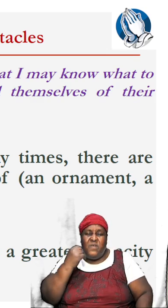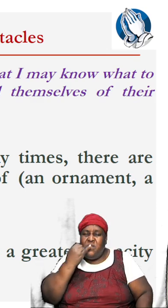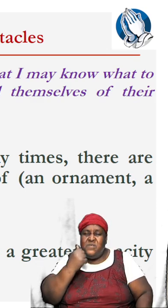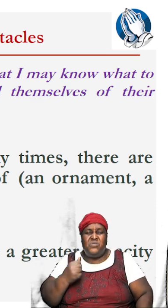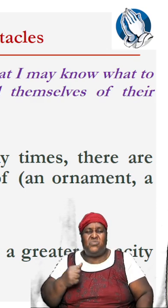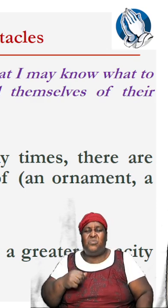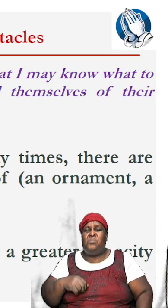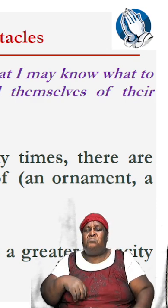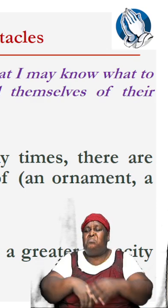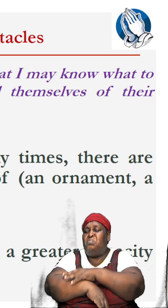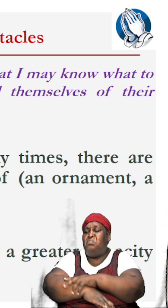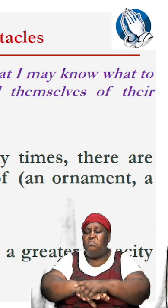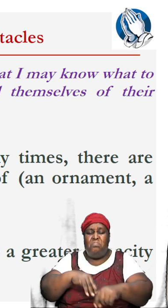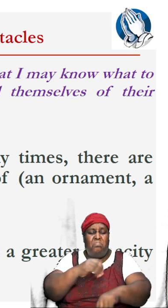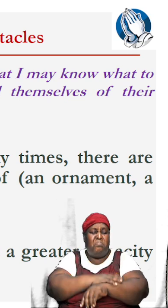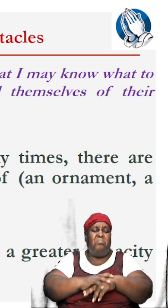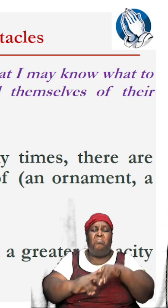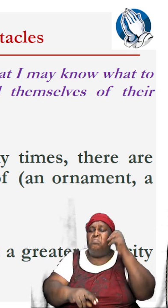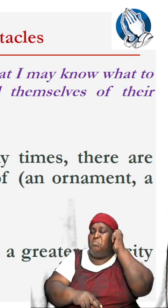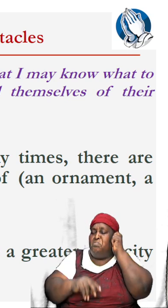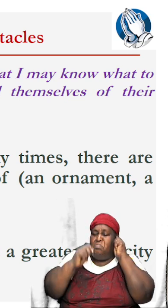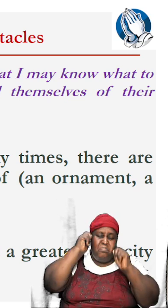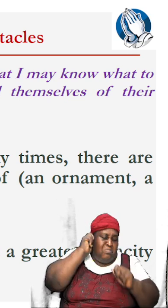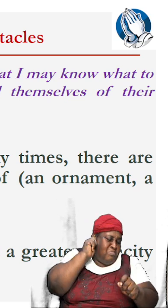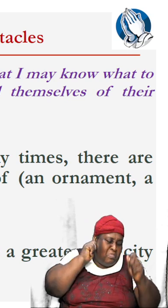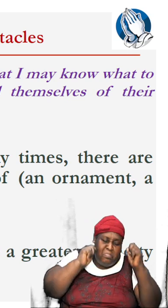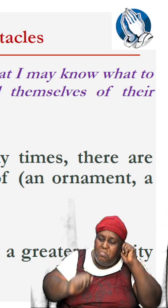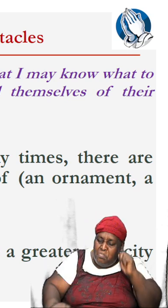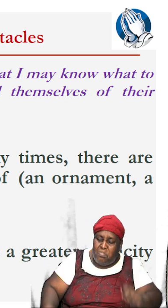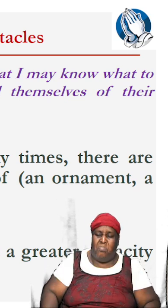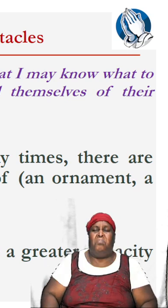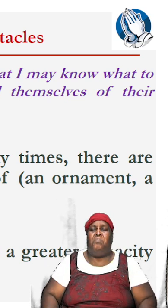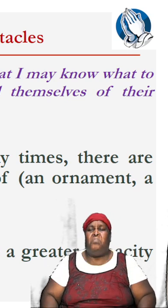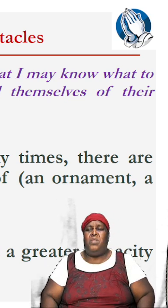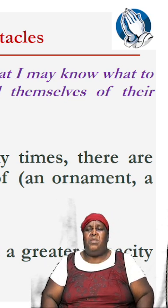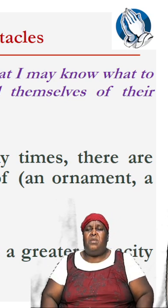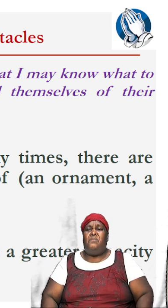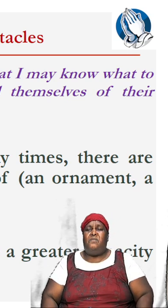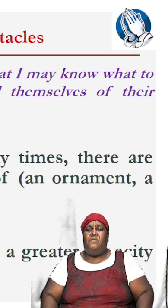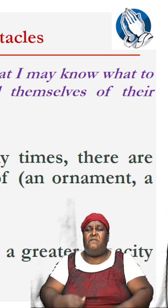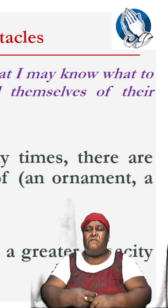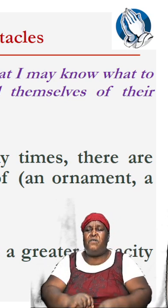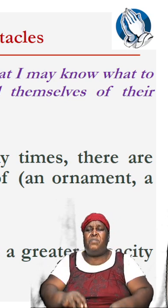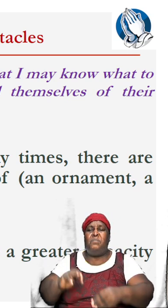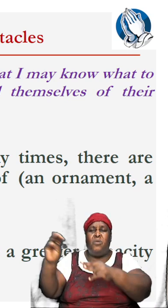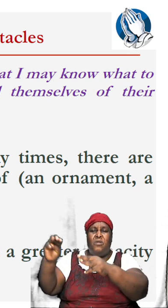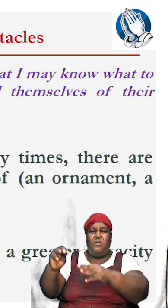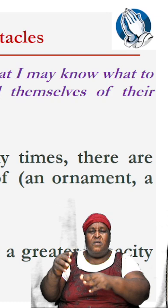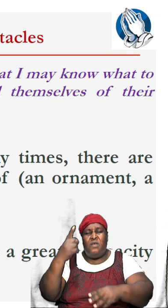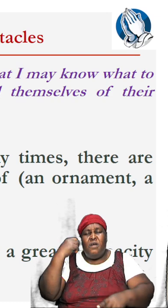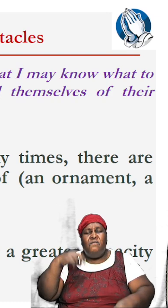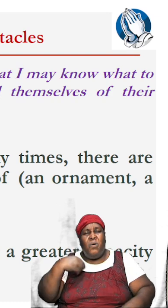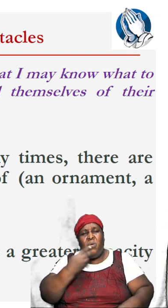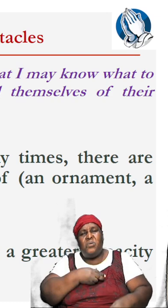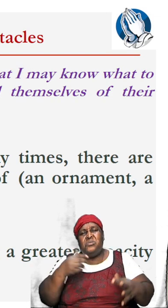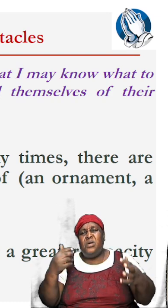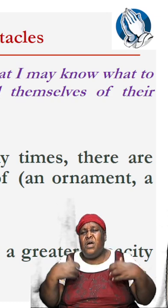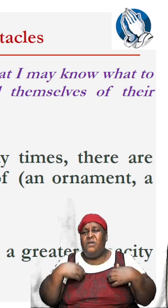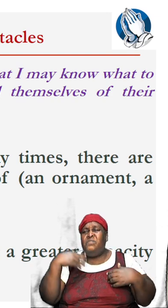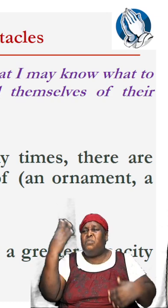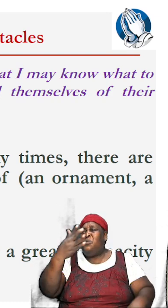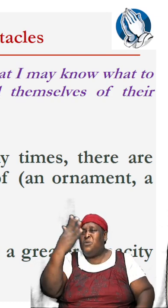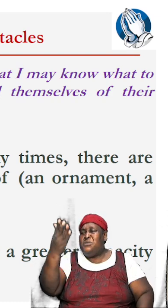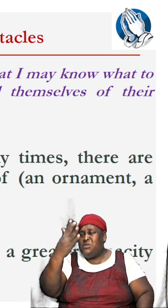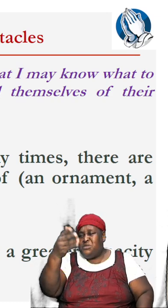themselves of their ornament by the Mount Horeb, Holy Ghost. For us to have the presence of God, brethren,